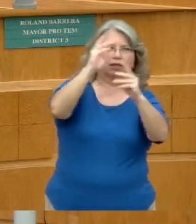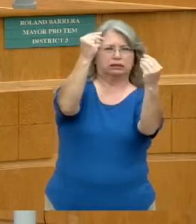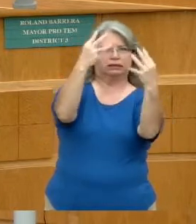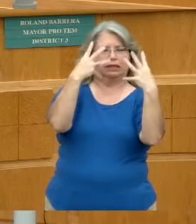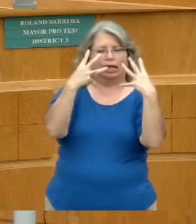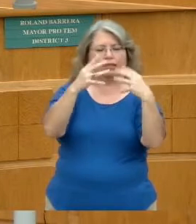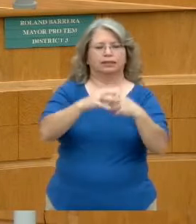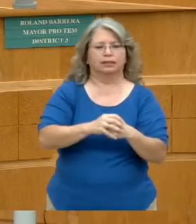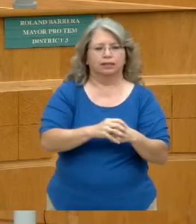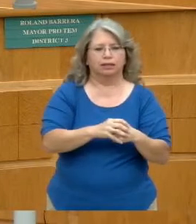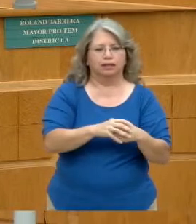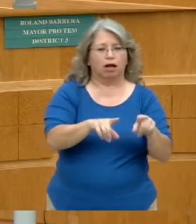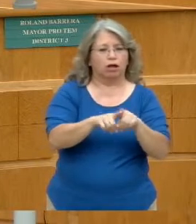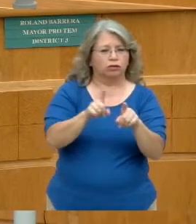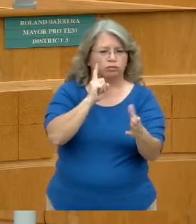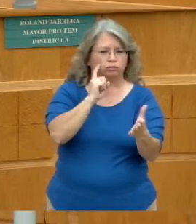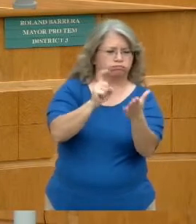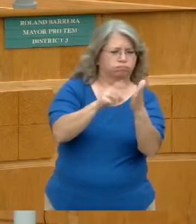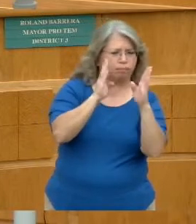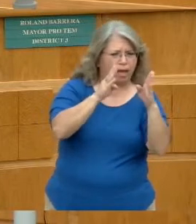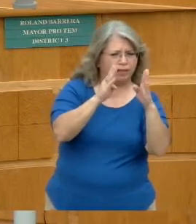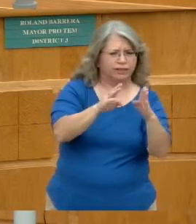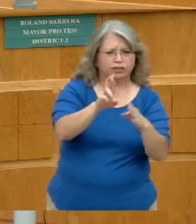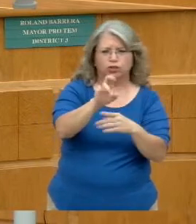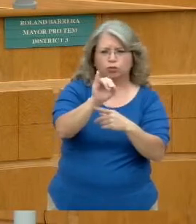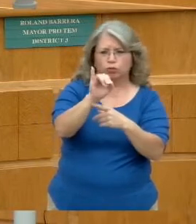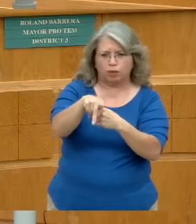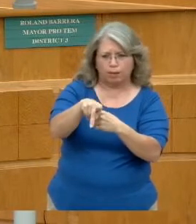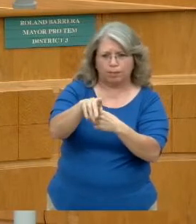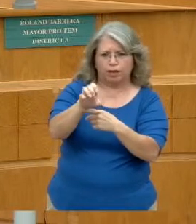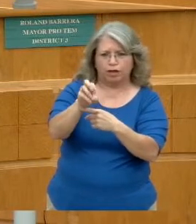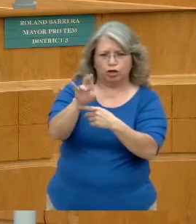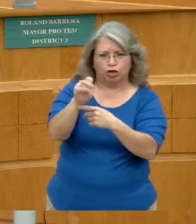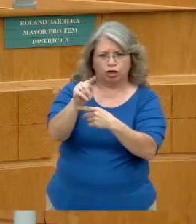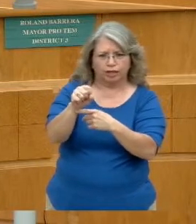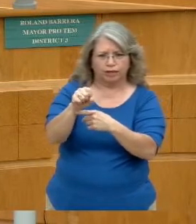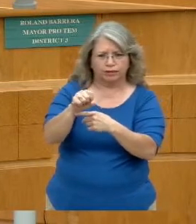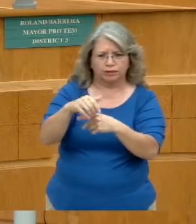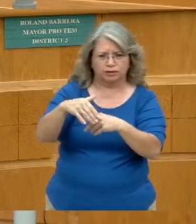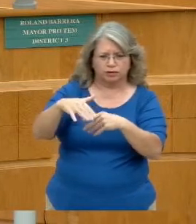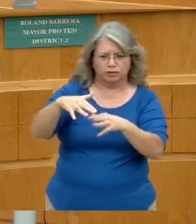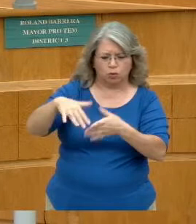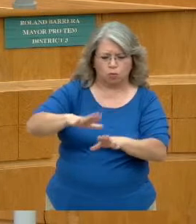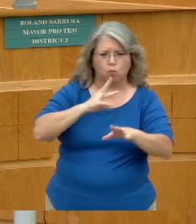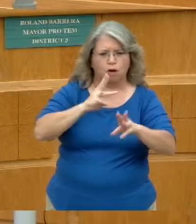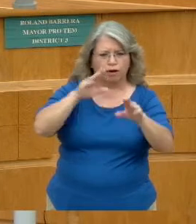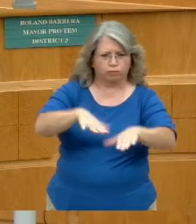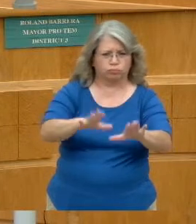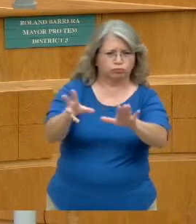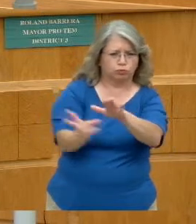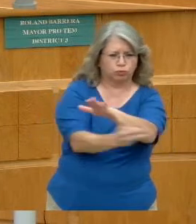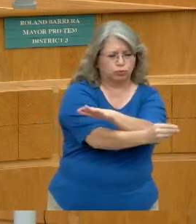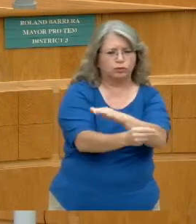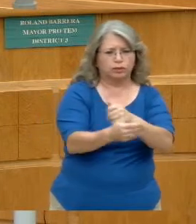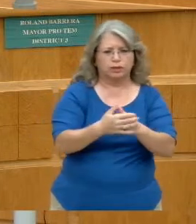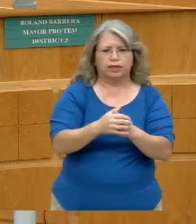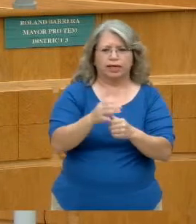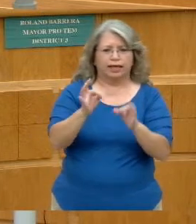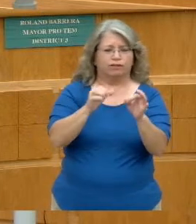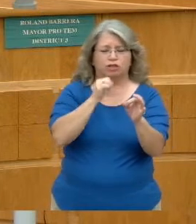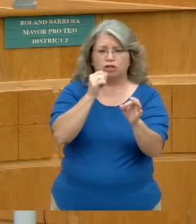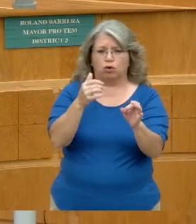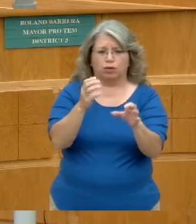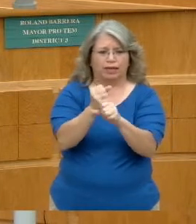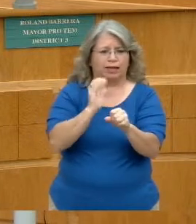be alert, please, for rip currents. If you're not on our reverse alert system, get on it. It's a wonderful way to be able to be the most